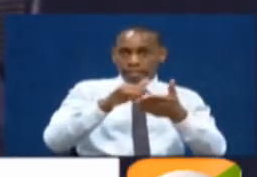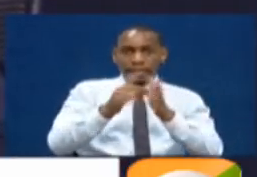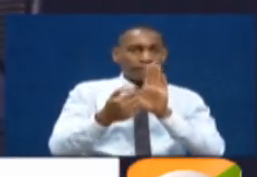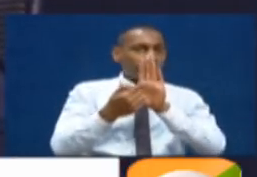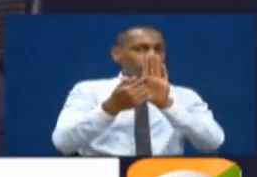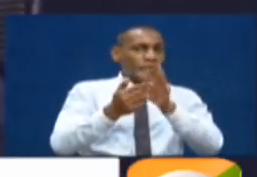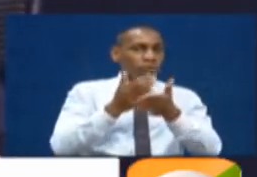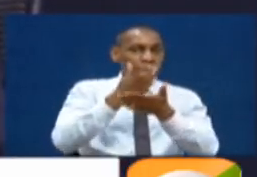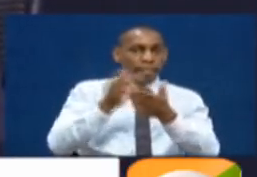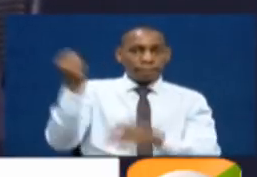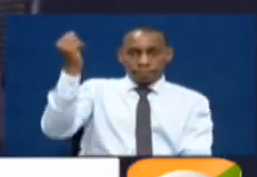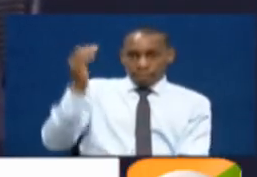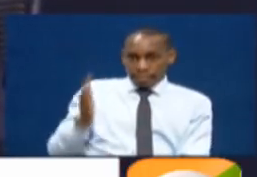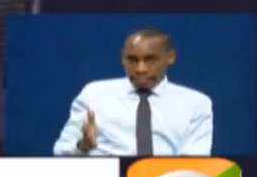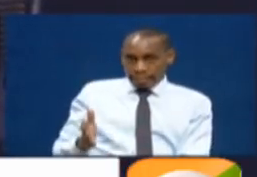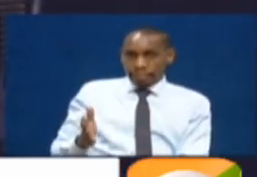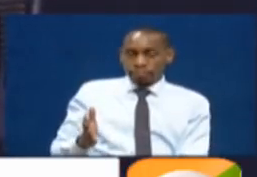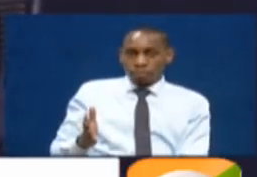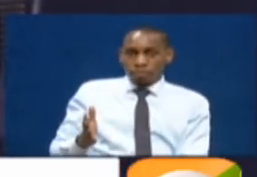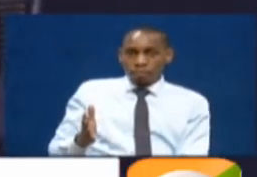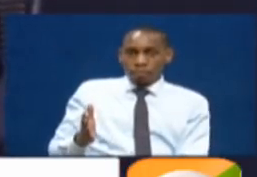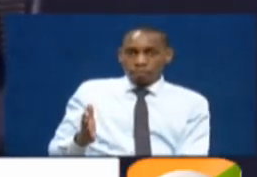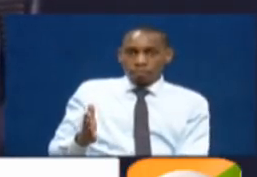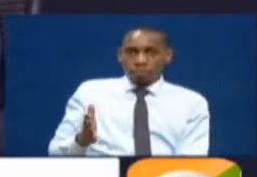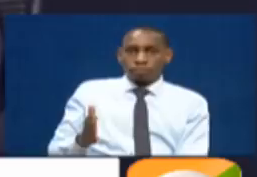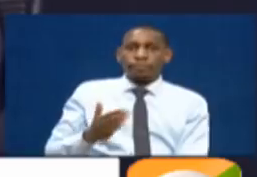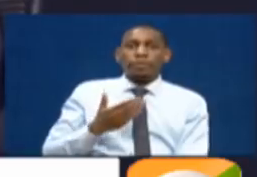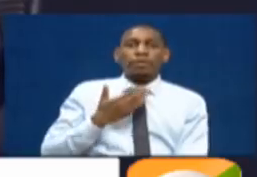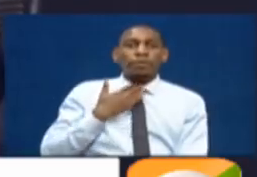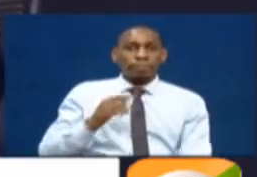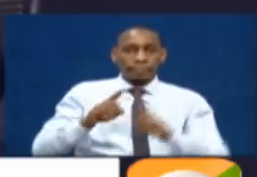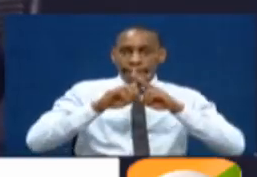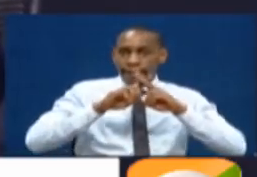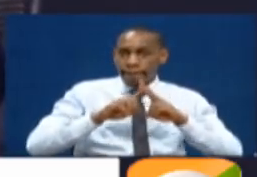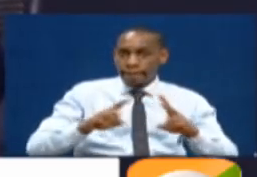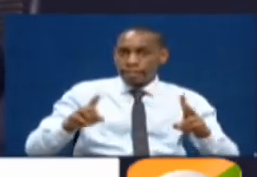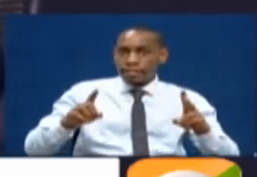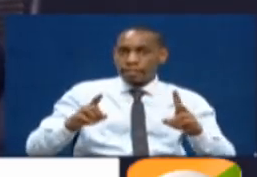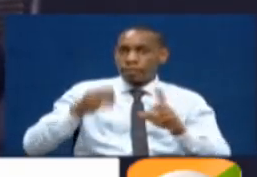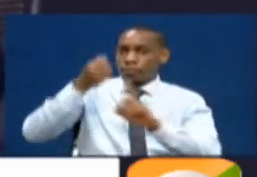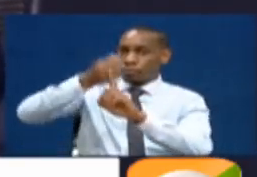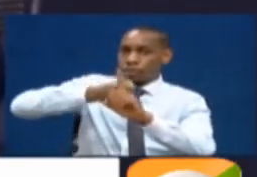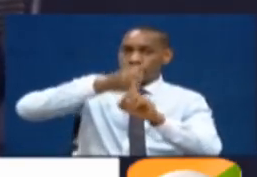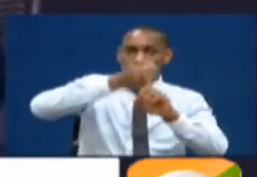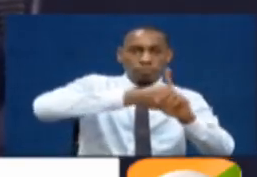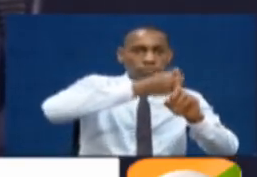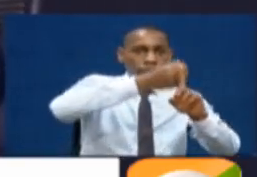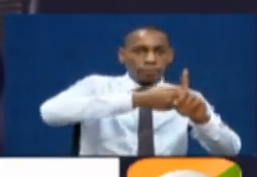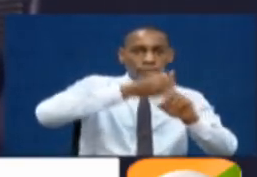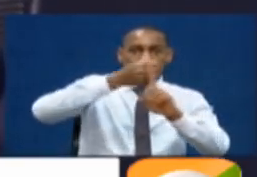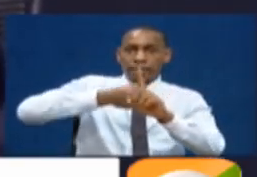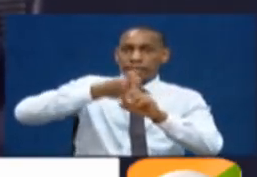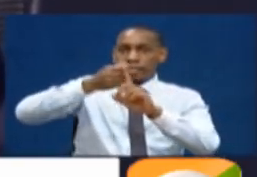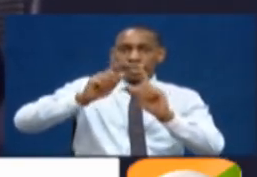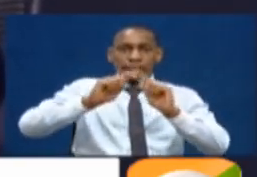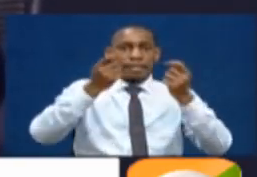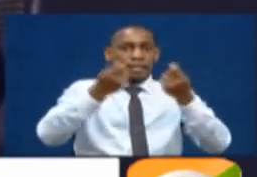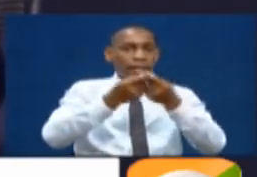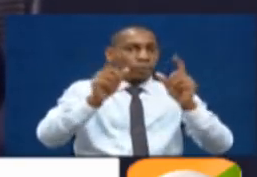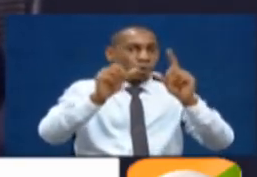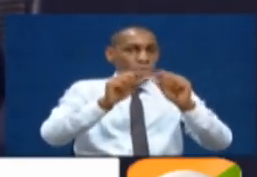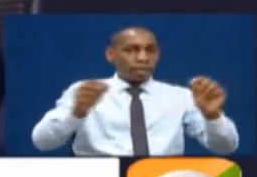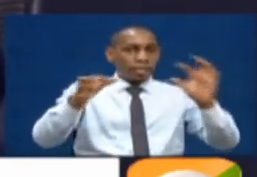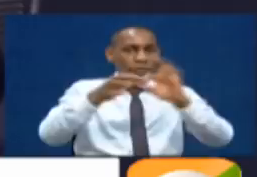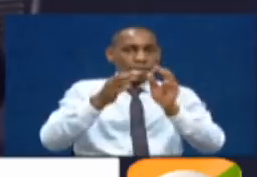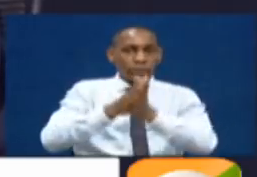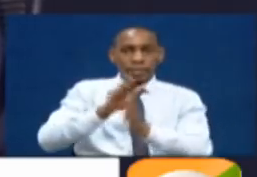some politicians want to start mobilizing ethnic sentiments around the